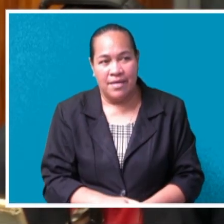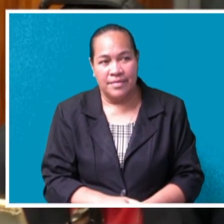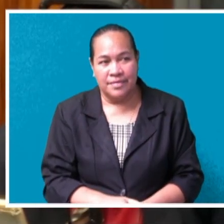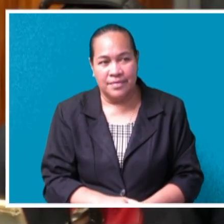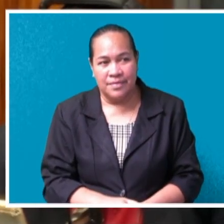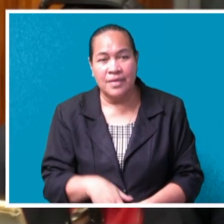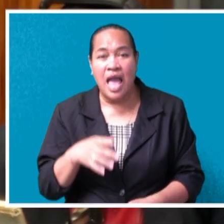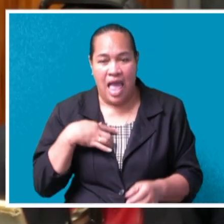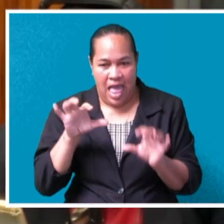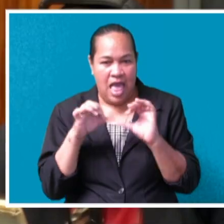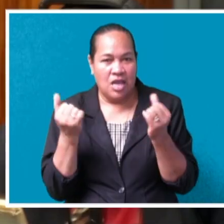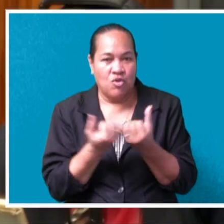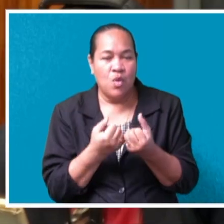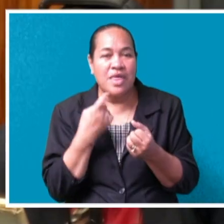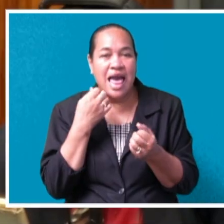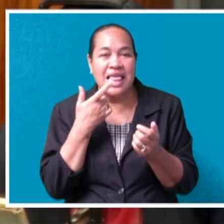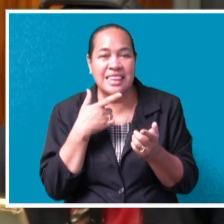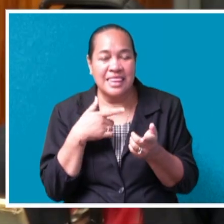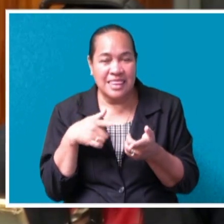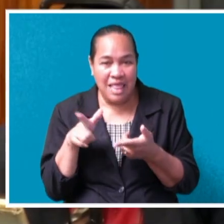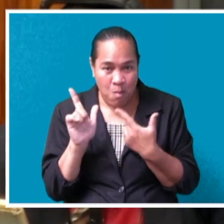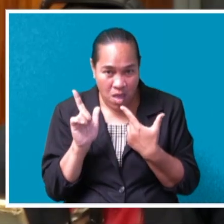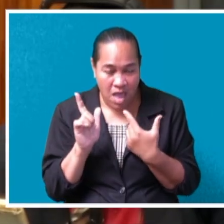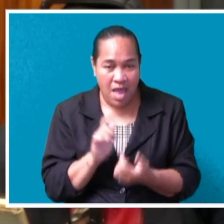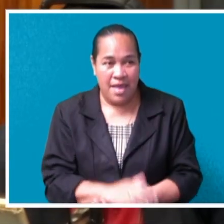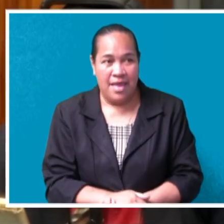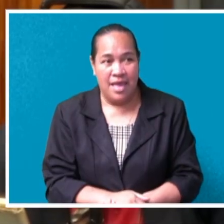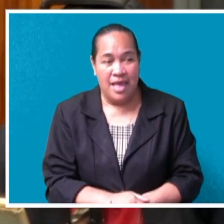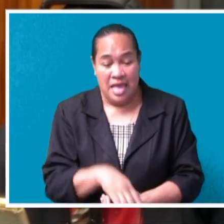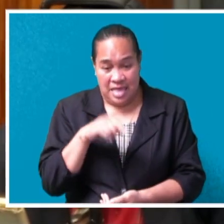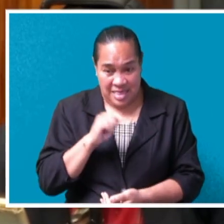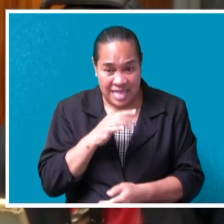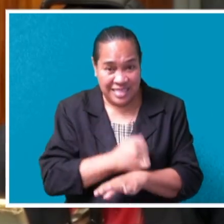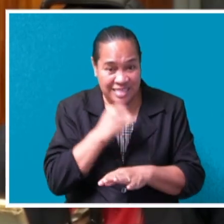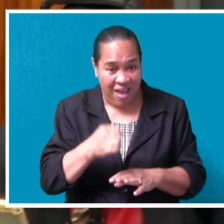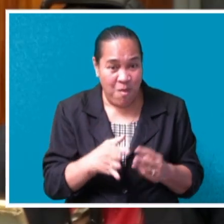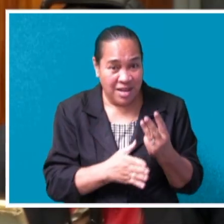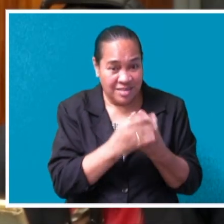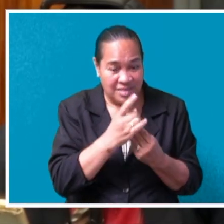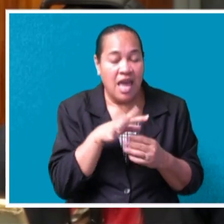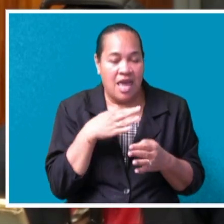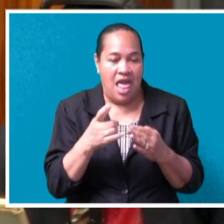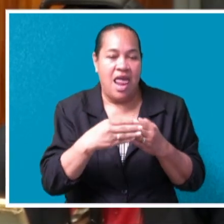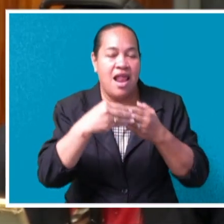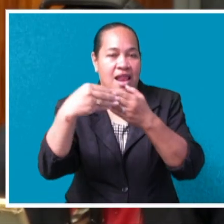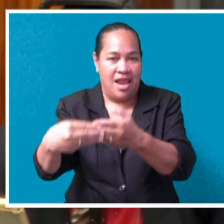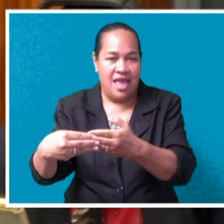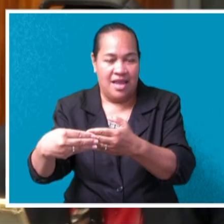the Honorable Tambuya that already the coalition government is taking the lead in this